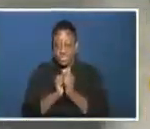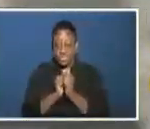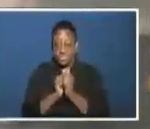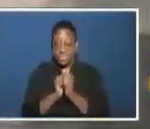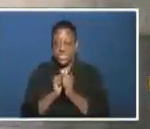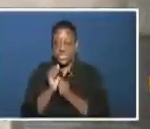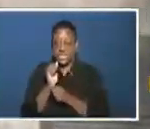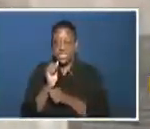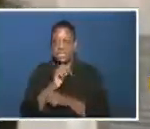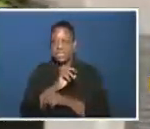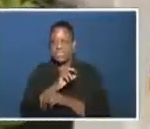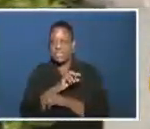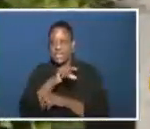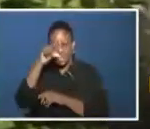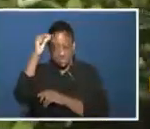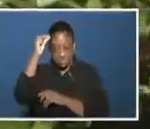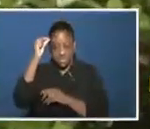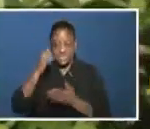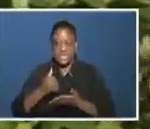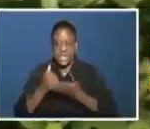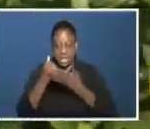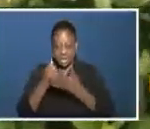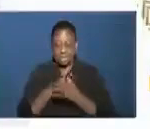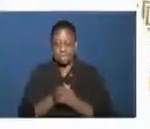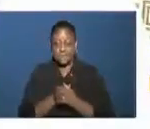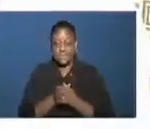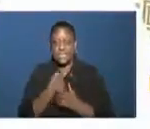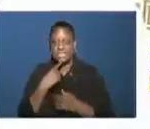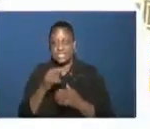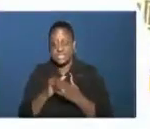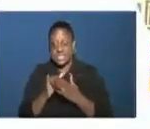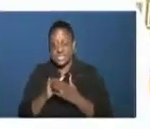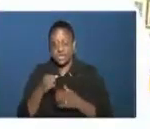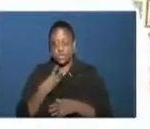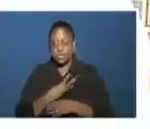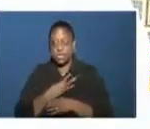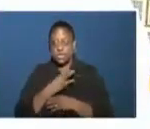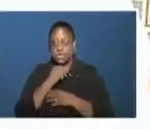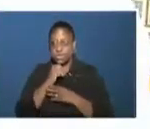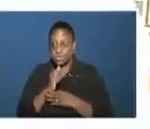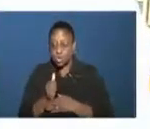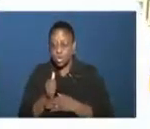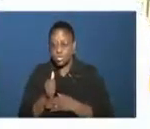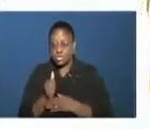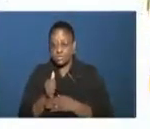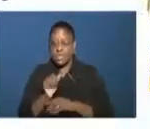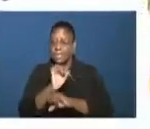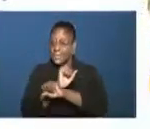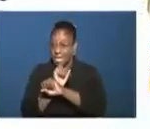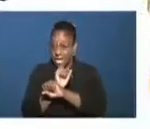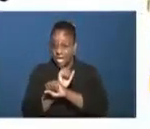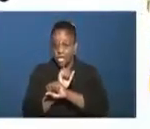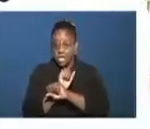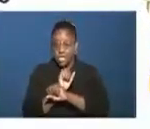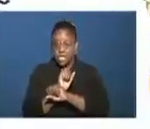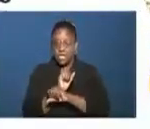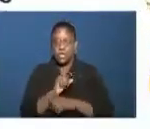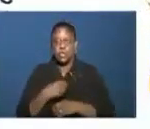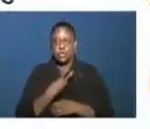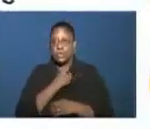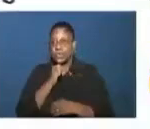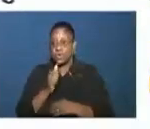circumstance. We will negotiate in good faith, but we will not be held over a barrel. We will not be